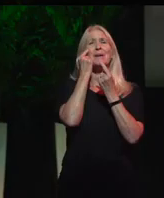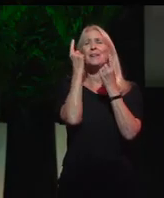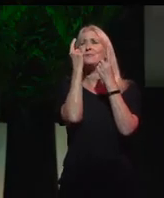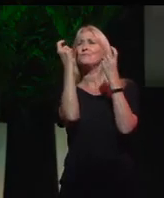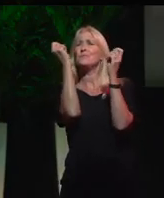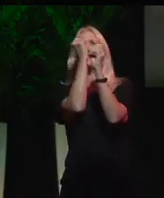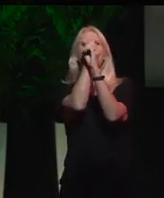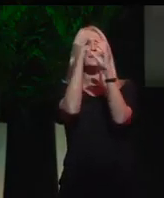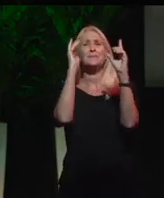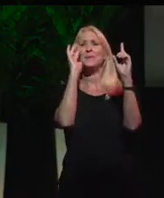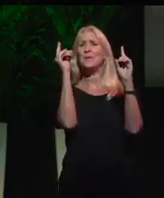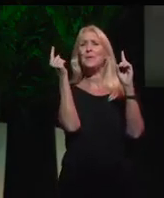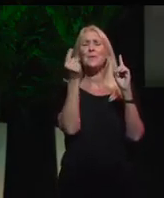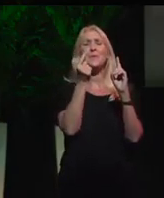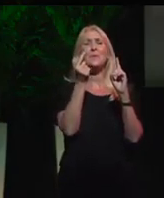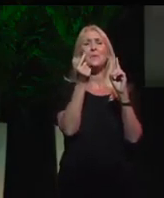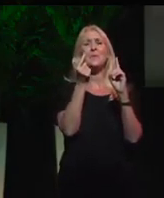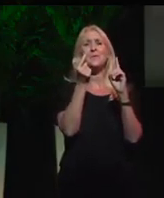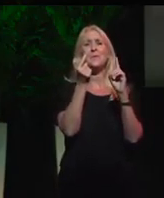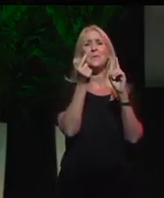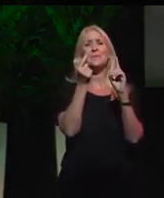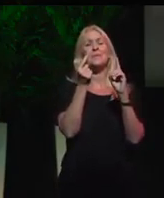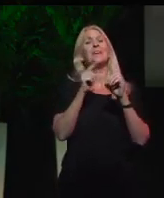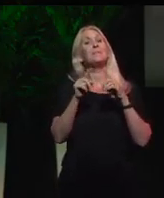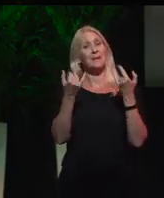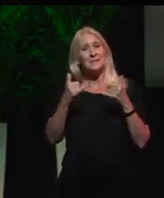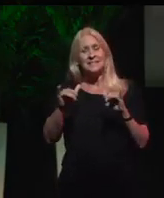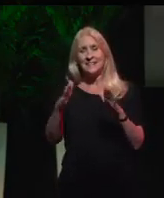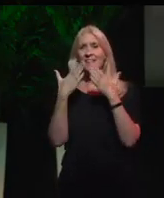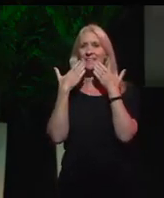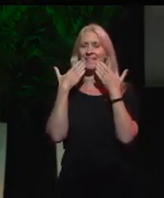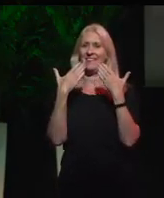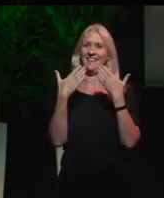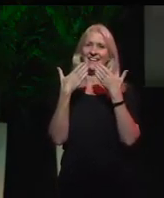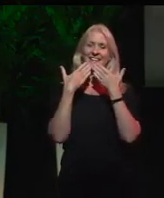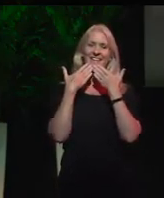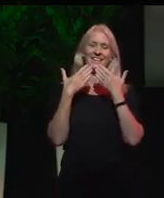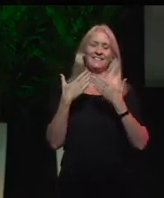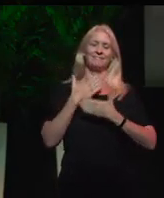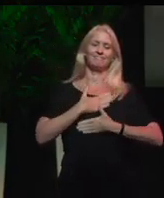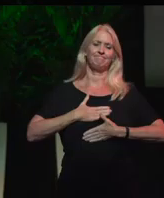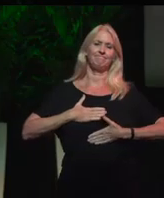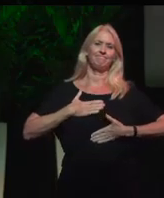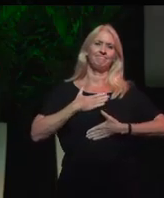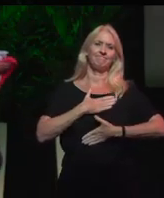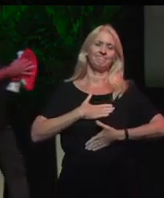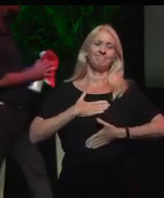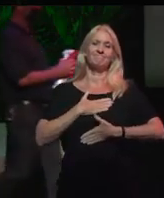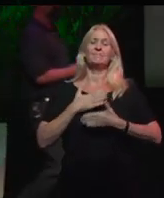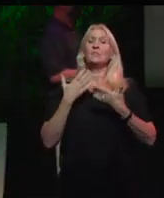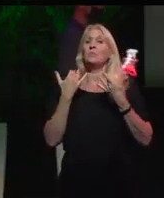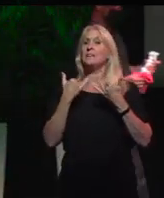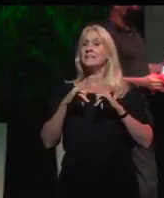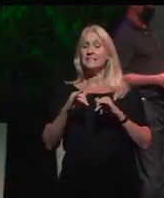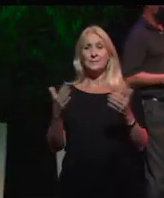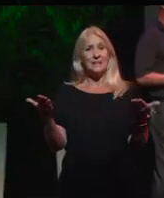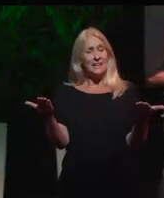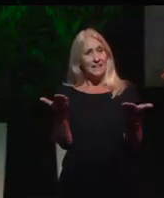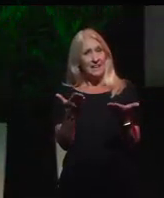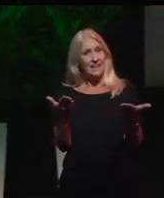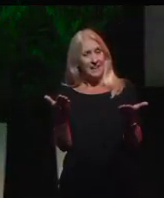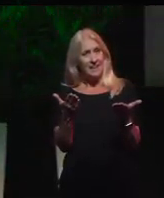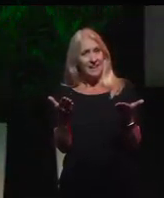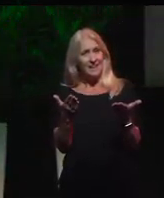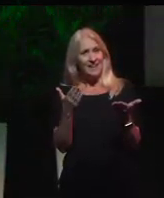our goals, I remain thankful, however, that we can nonetheless be here in large part because